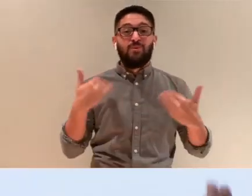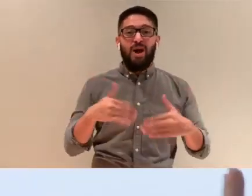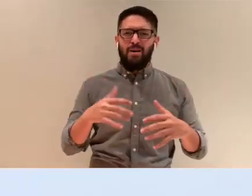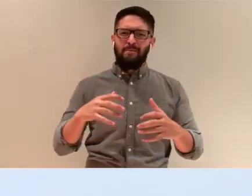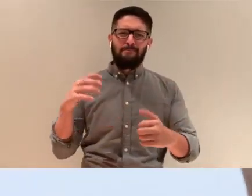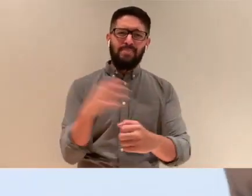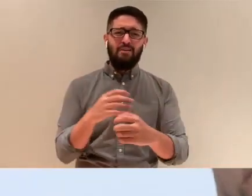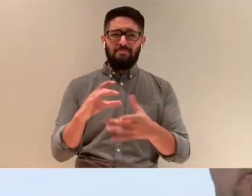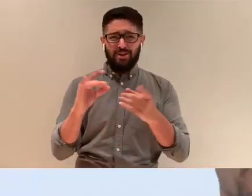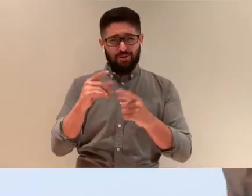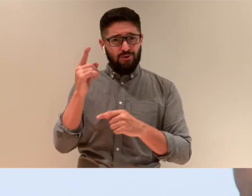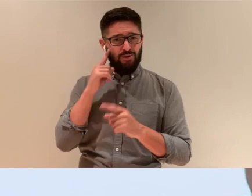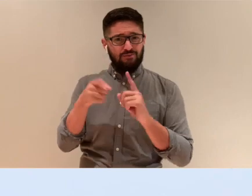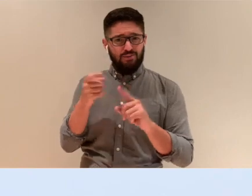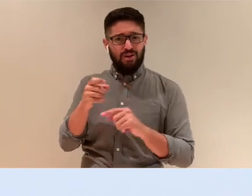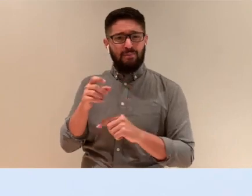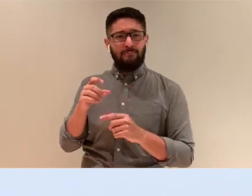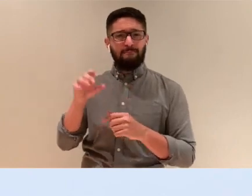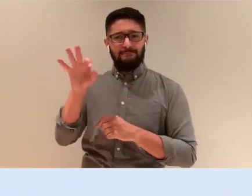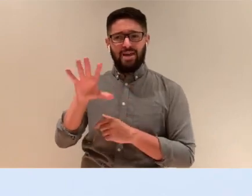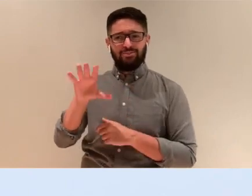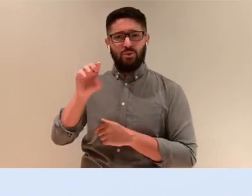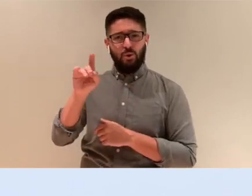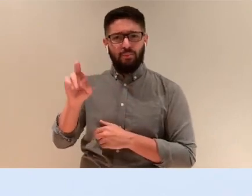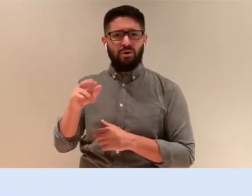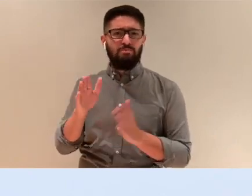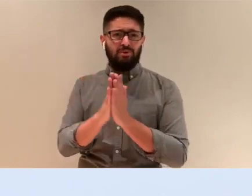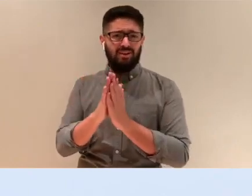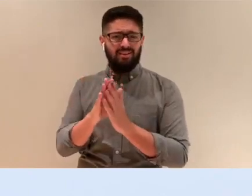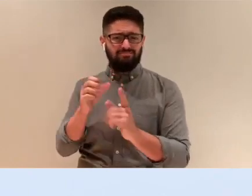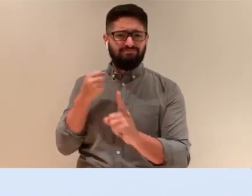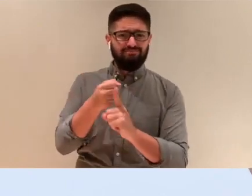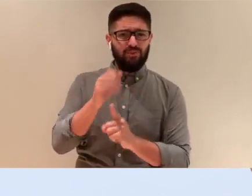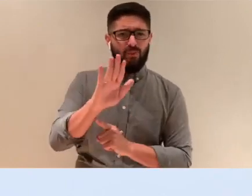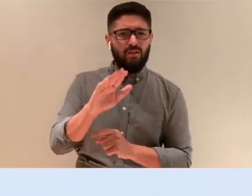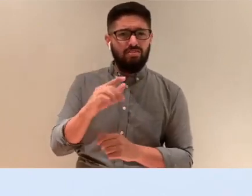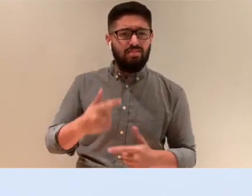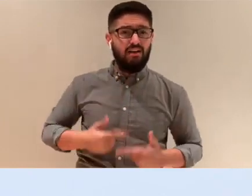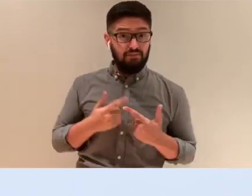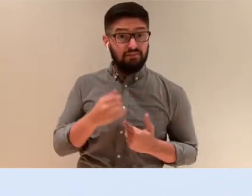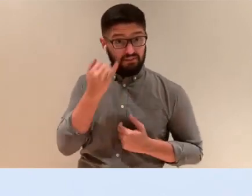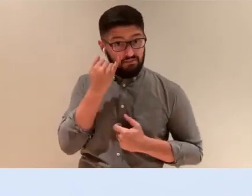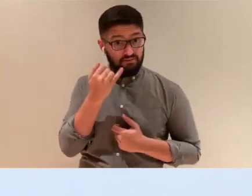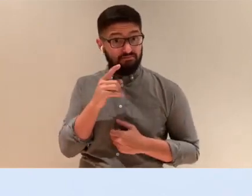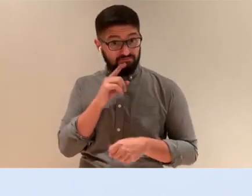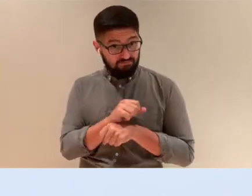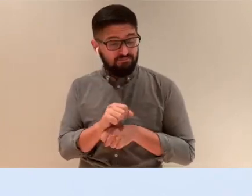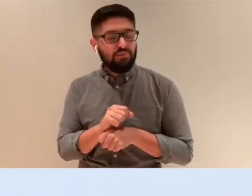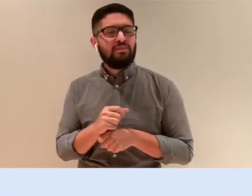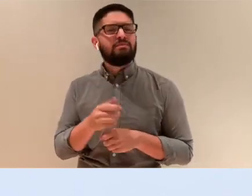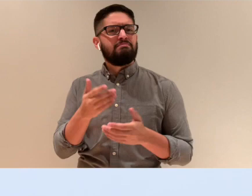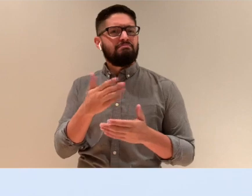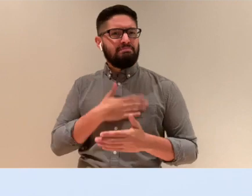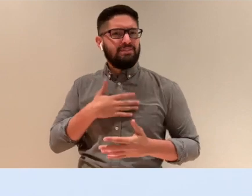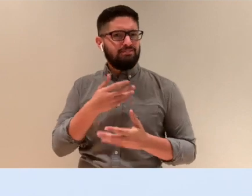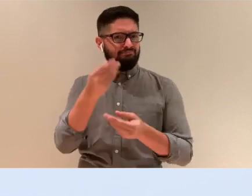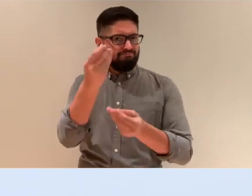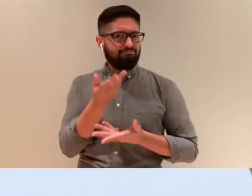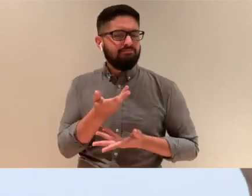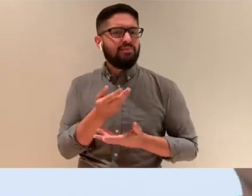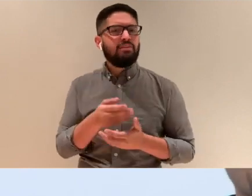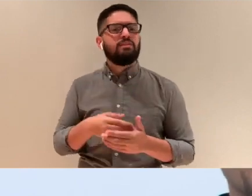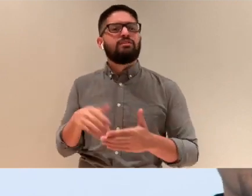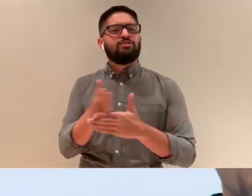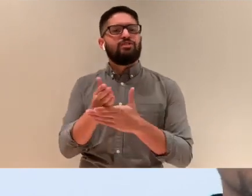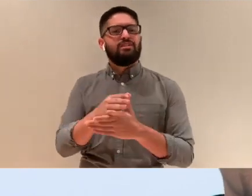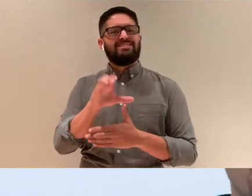Wow, what a powerful message we heard from Pastor Omar on Hope today. And we pray that it impacted your life. If it did, please tell us about it. Go ahead and stop